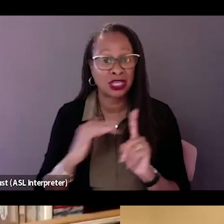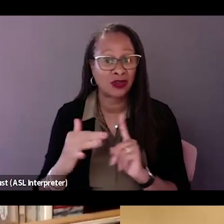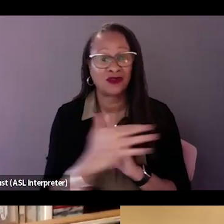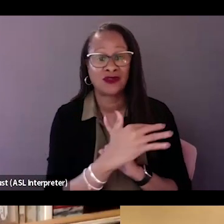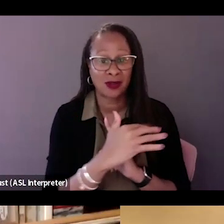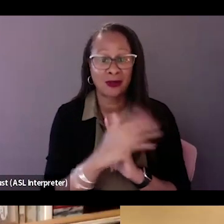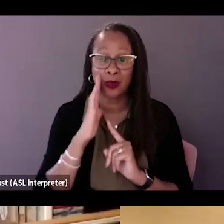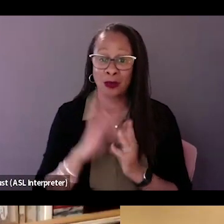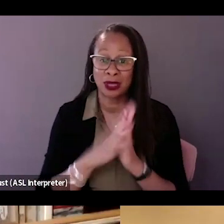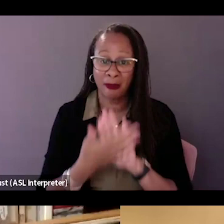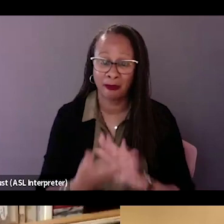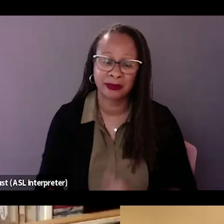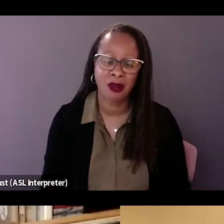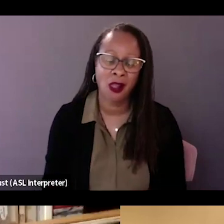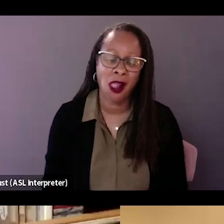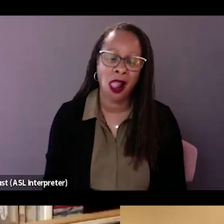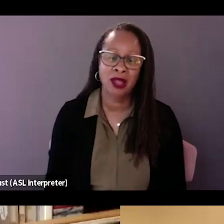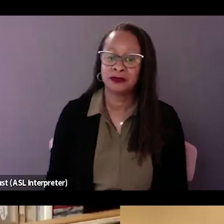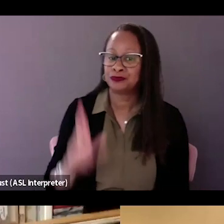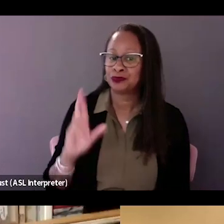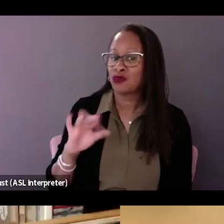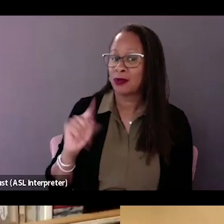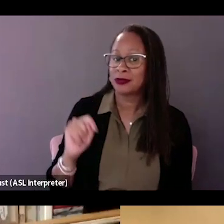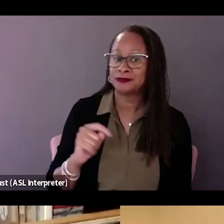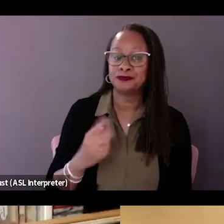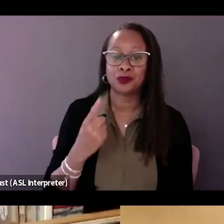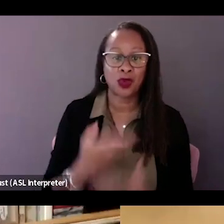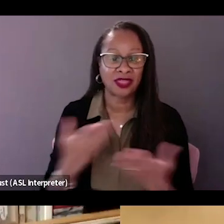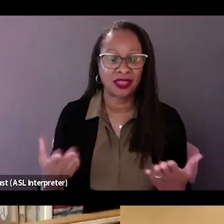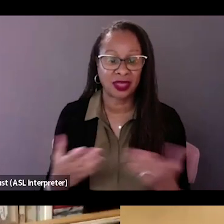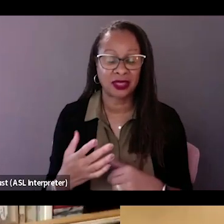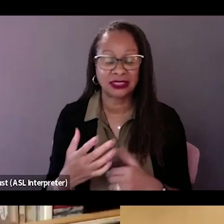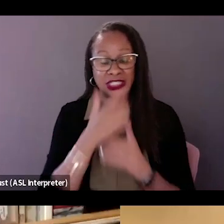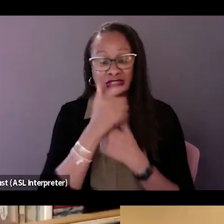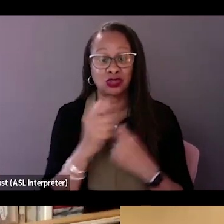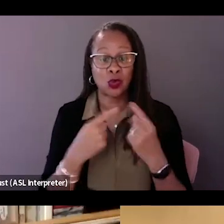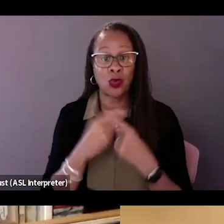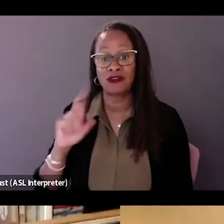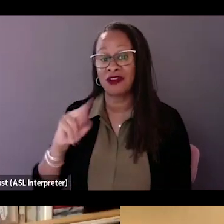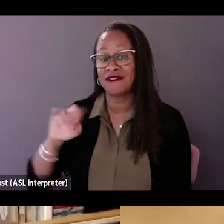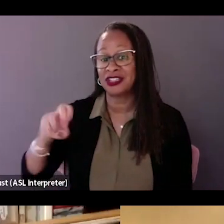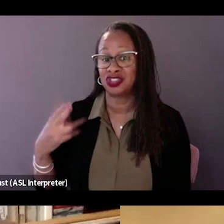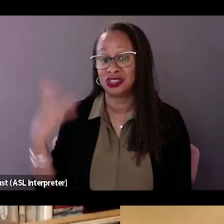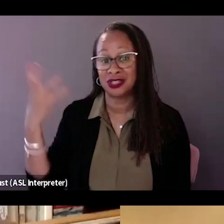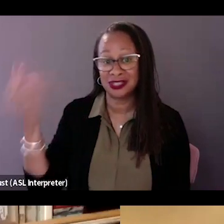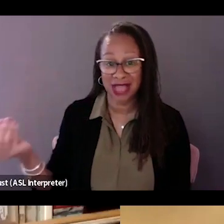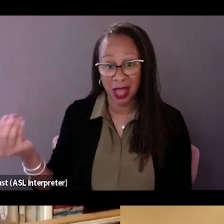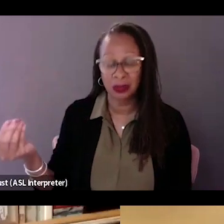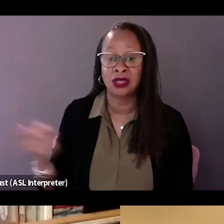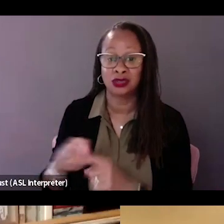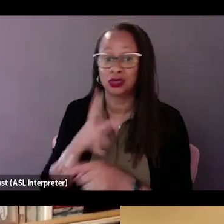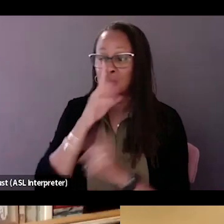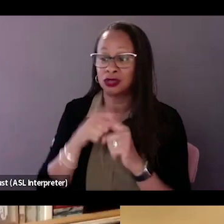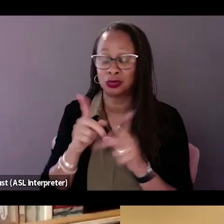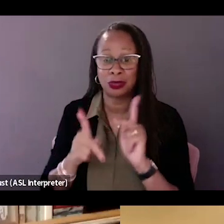Well, one of the things that's so interesting is you can, when Ravish goes out to talk to people in the run up to the election,